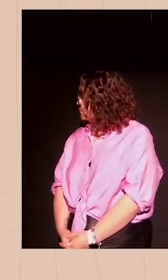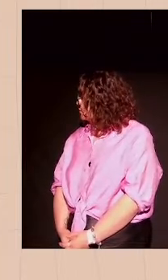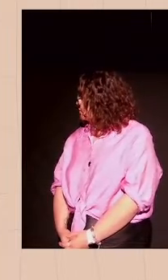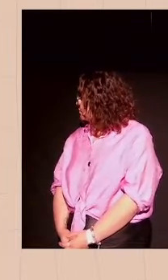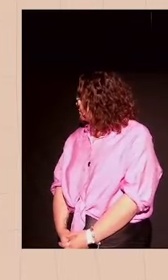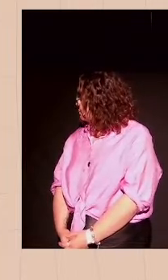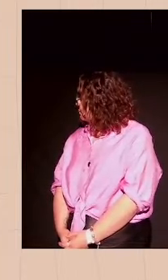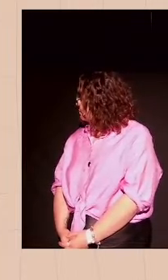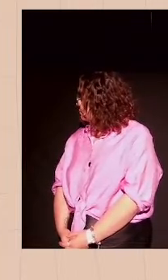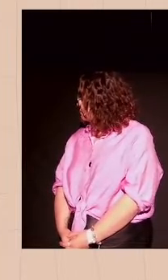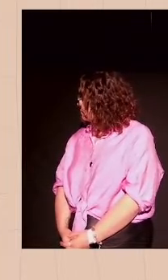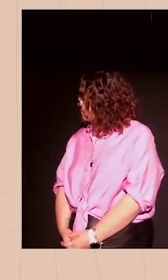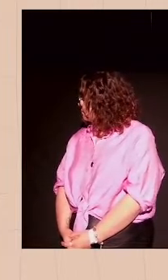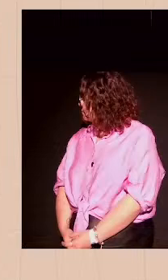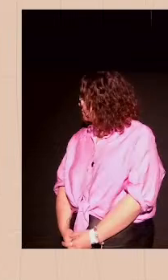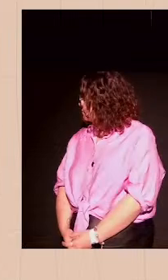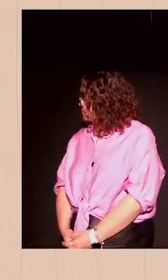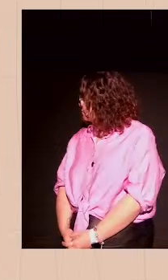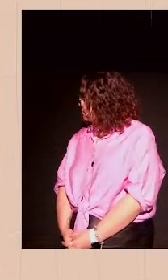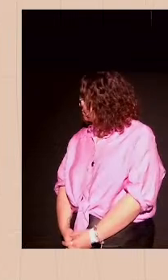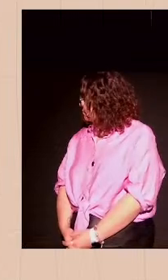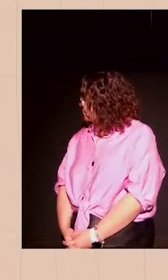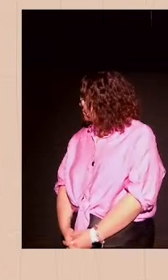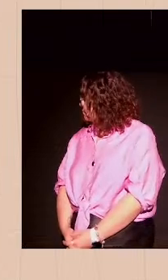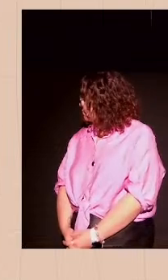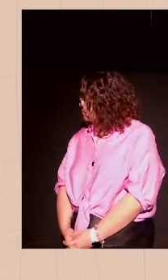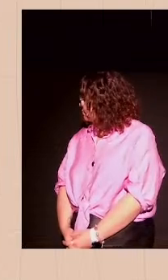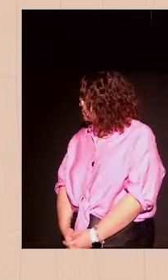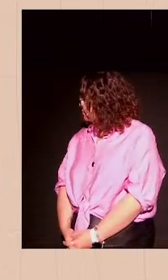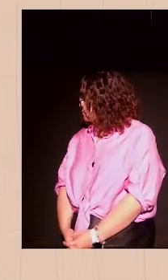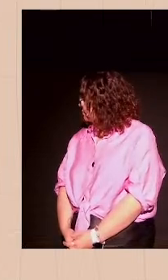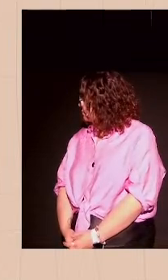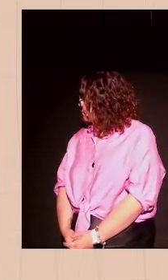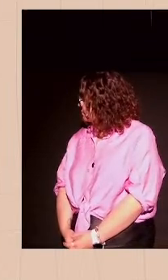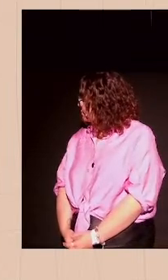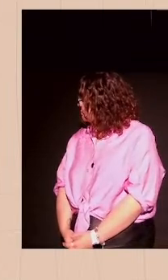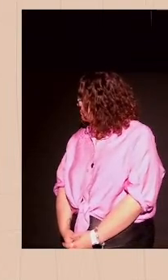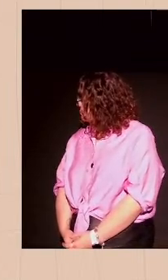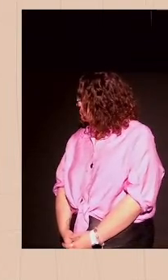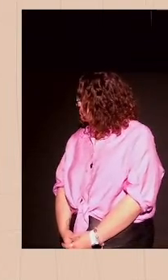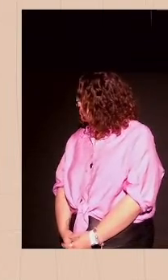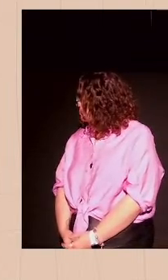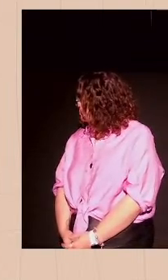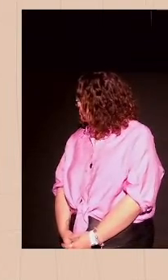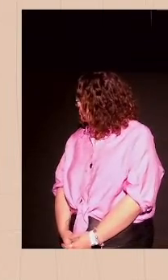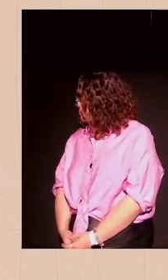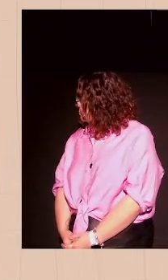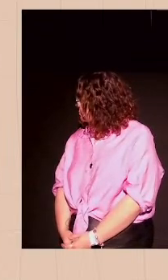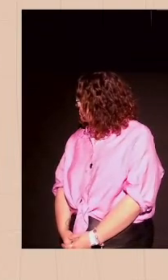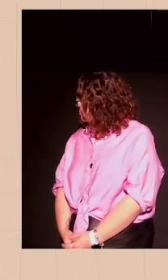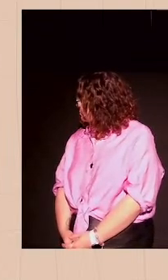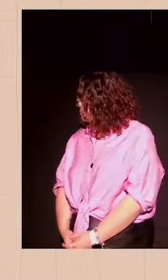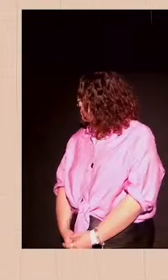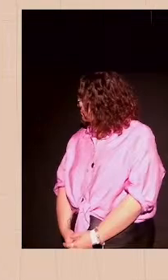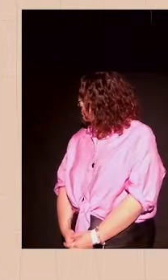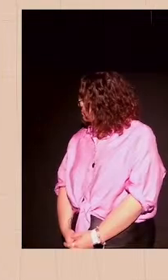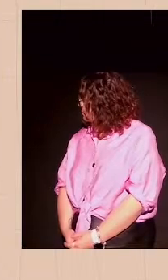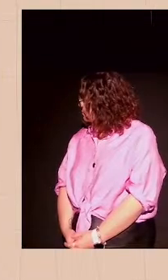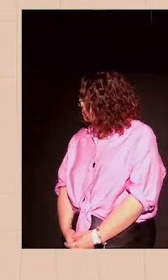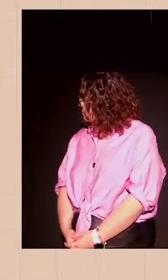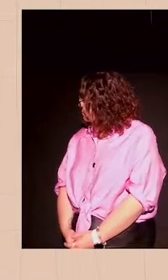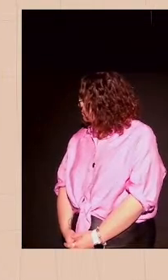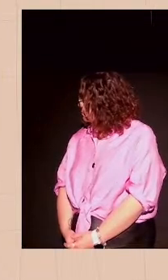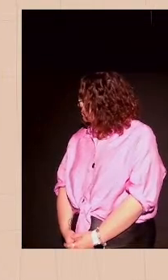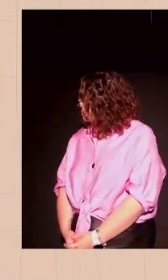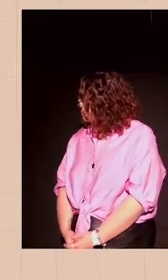The White Noise Factory has come from a desire to make something that privileges sensory